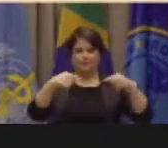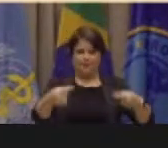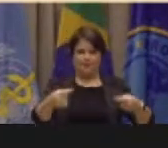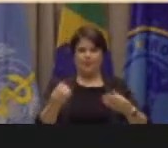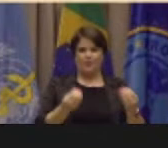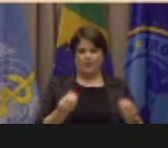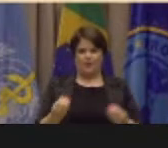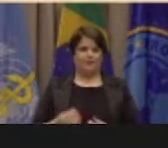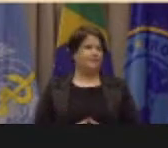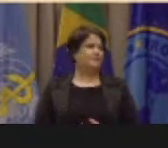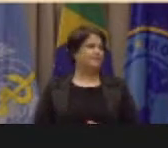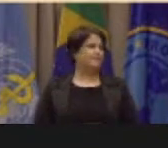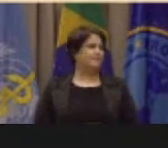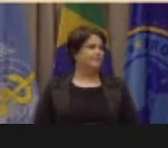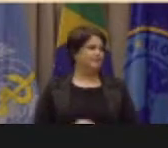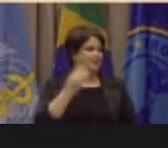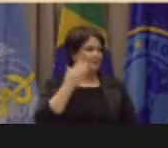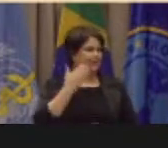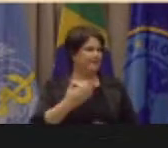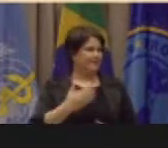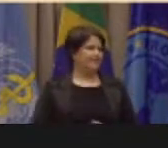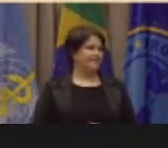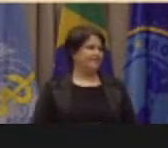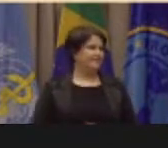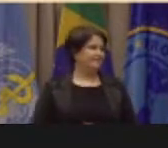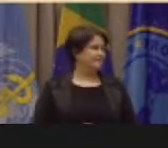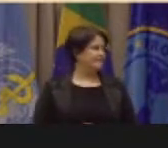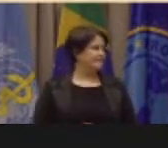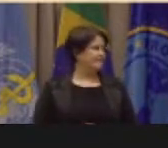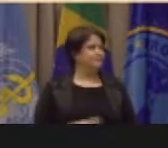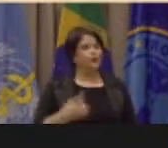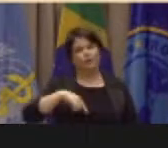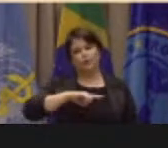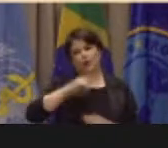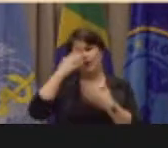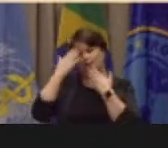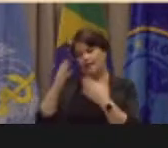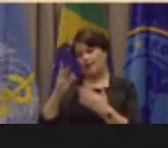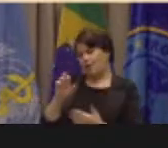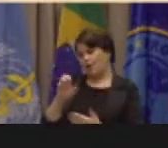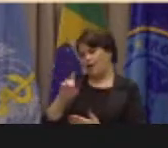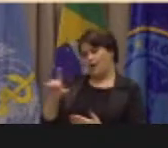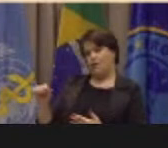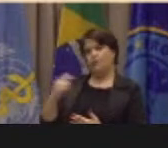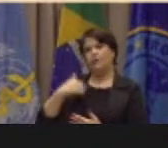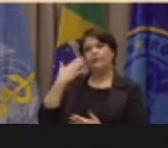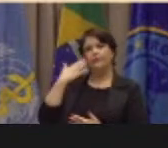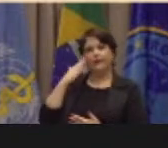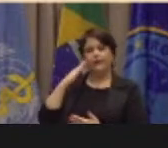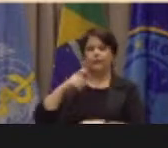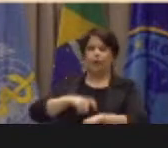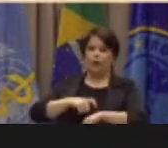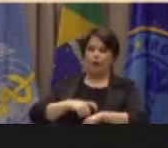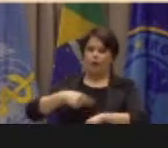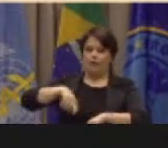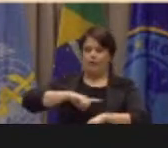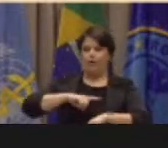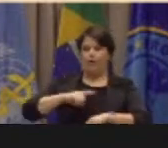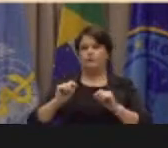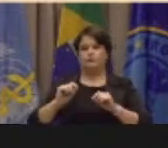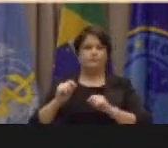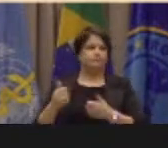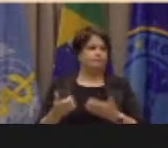be another discussion, so thank you. I'm very happy. We thank you, Ronaldo. We know that there is